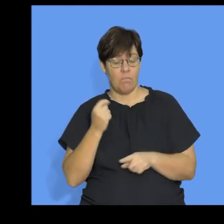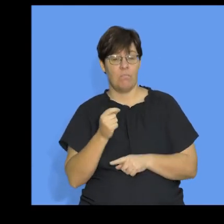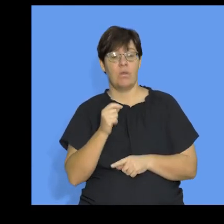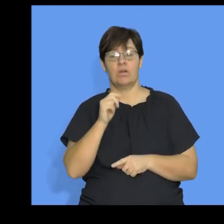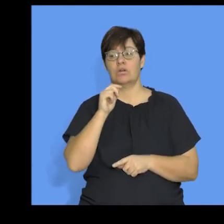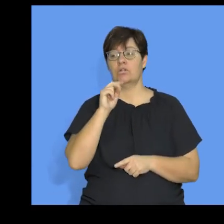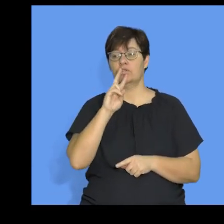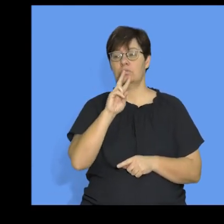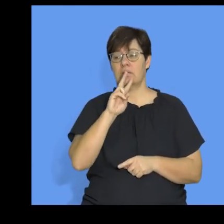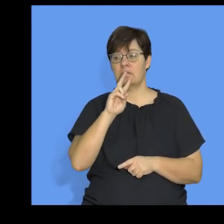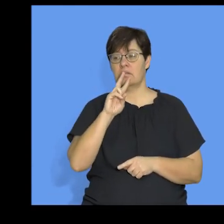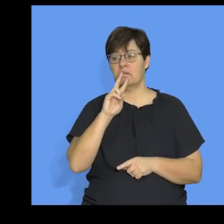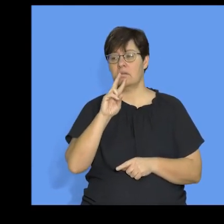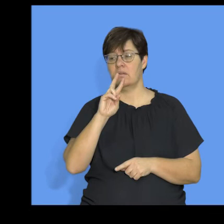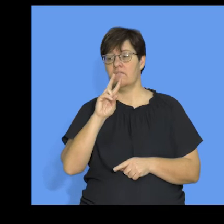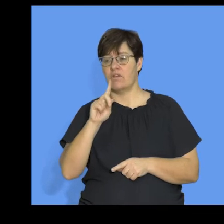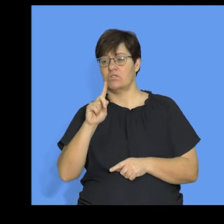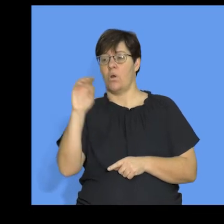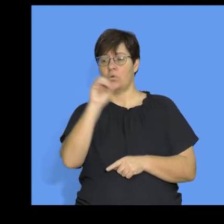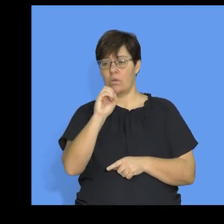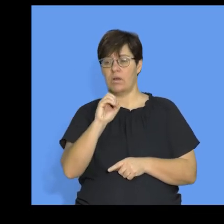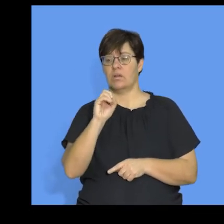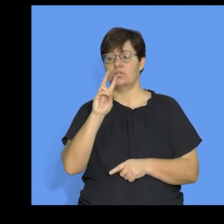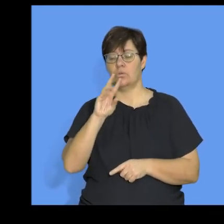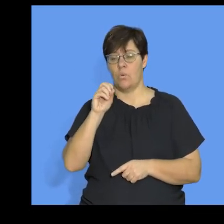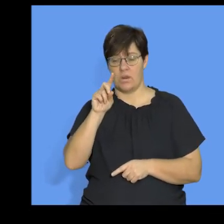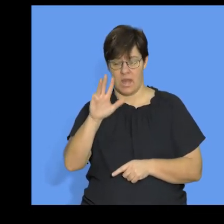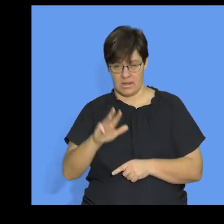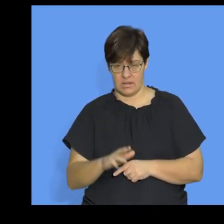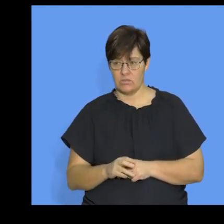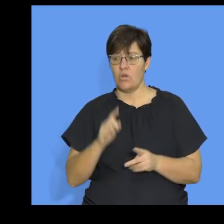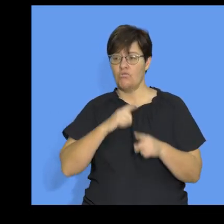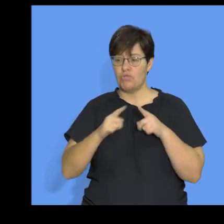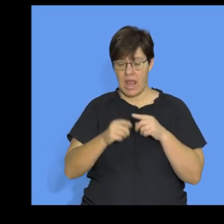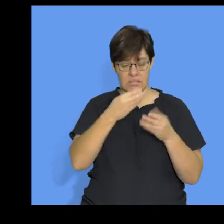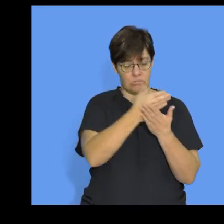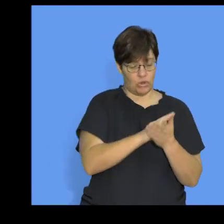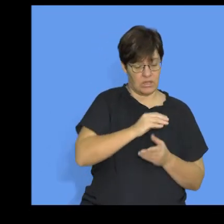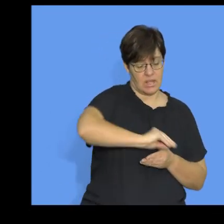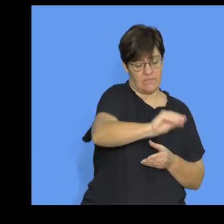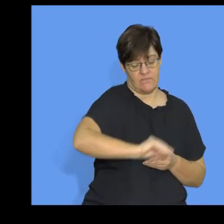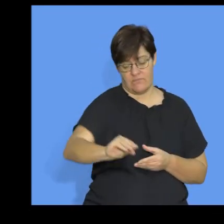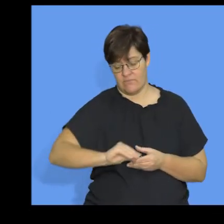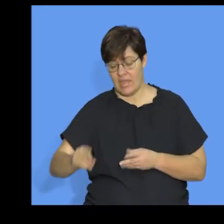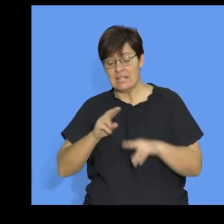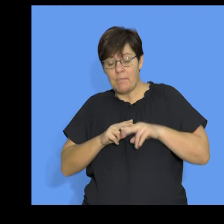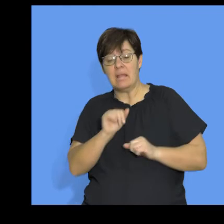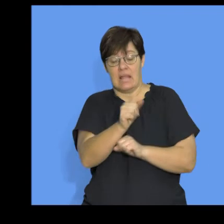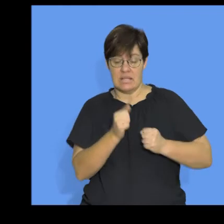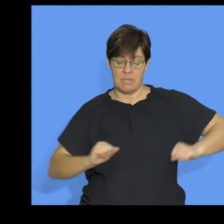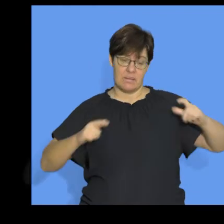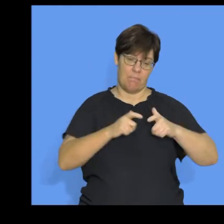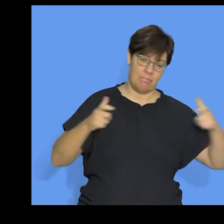Rent is proportionally allocated to the various departments according to the space occupied.